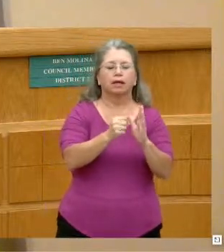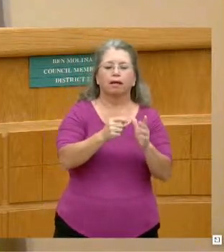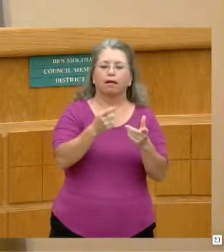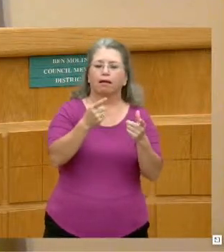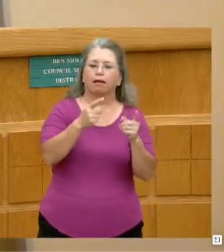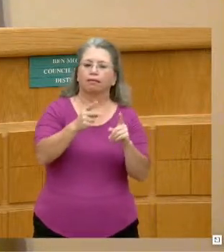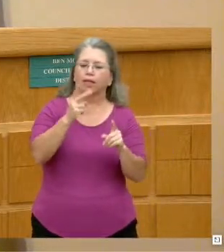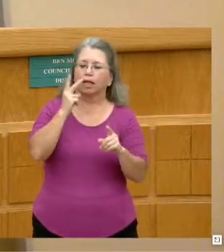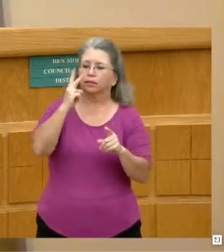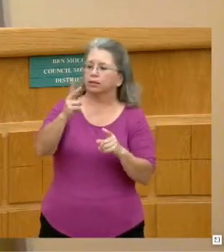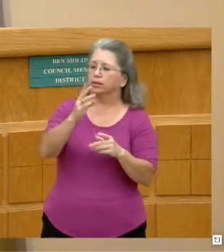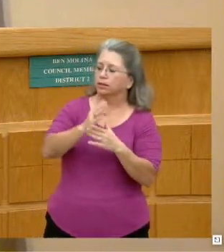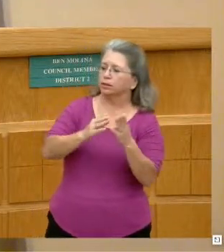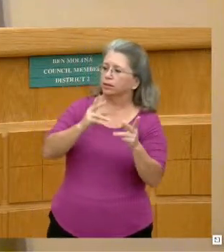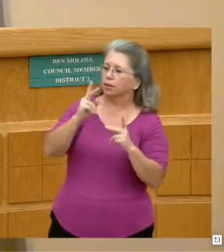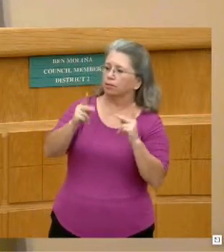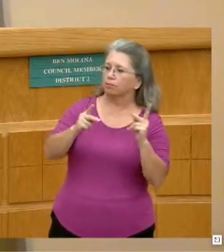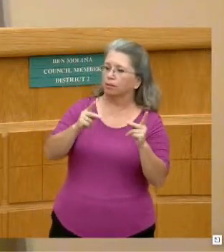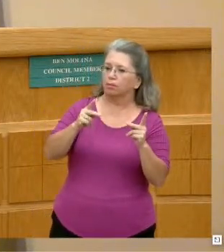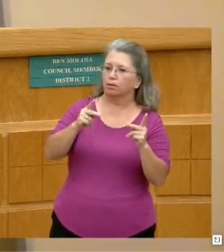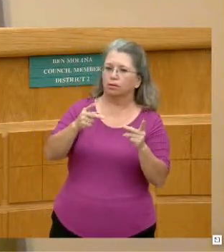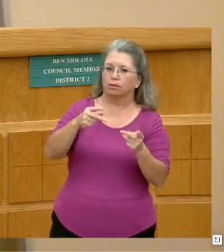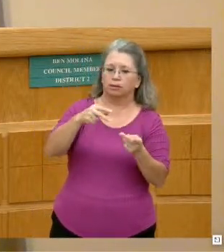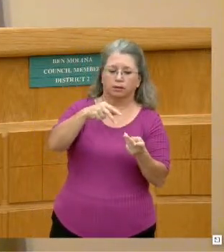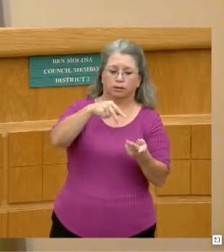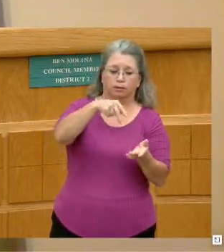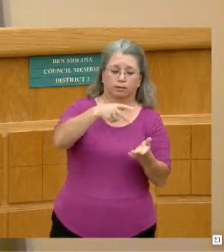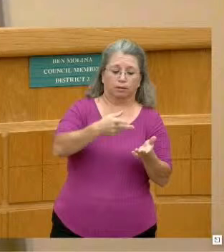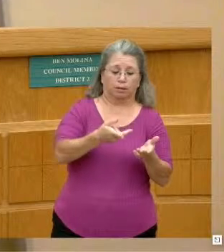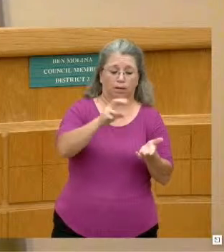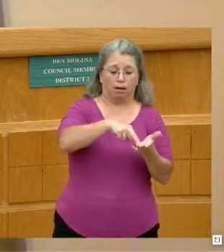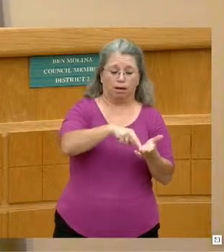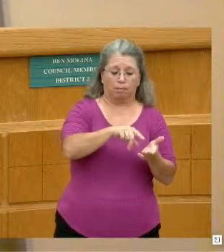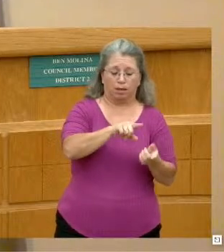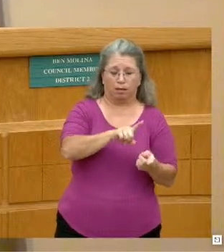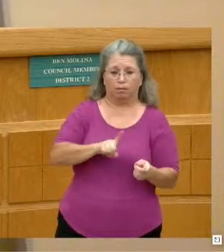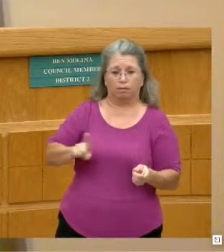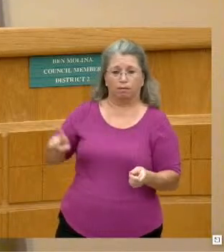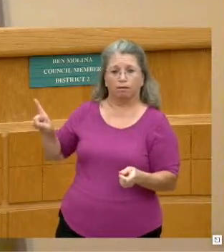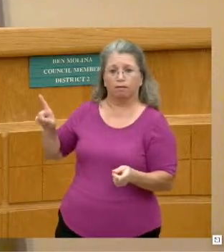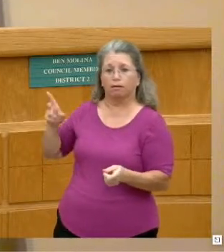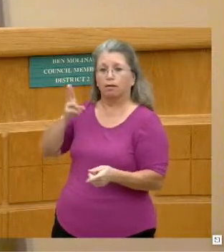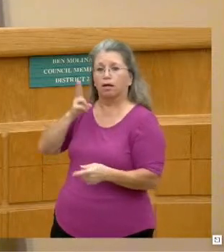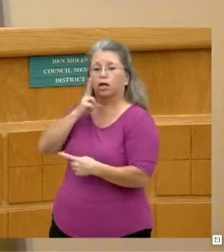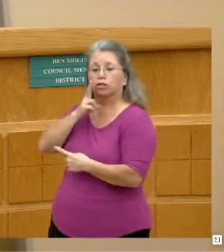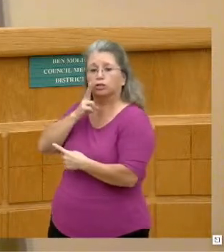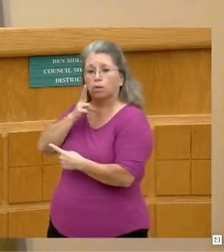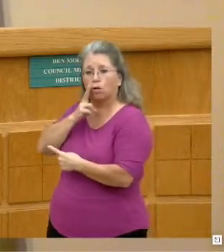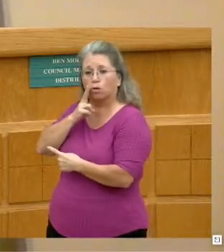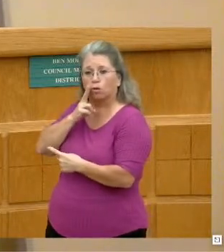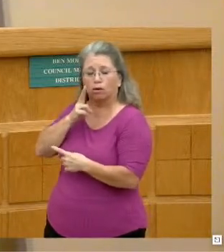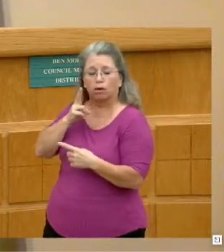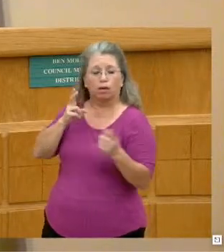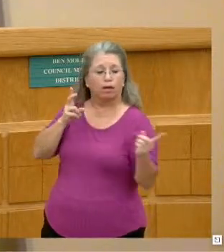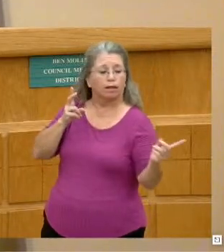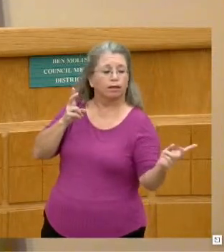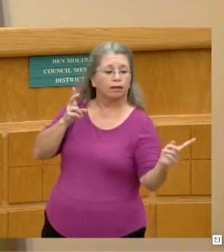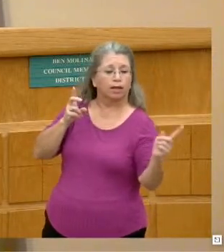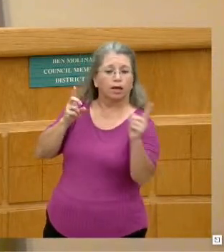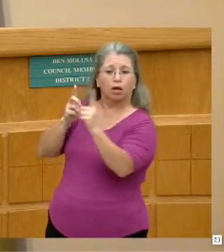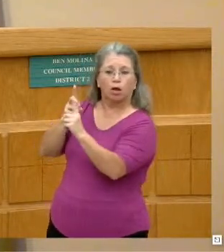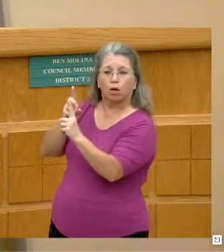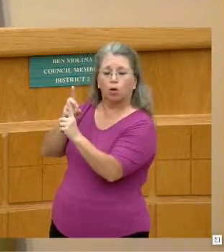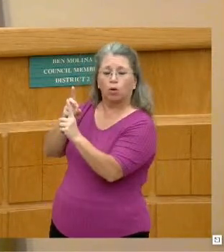people that stand up and go start to smoke, and then they stand up and they go over there and they smoke with them.